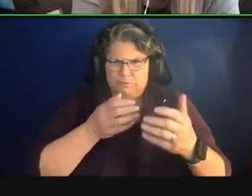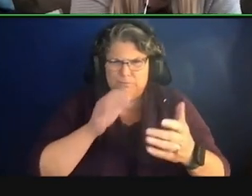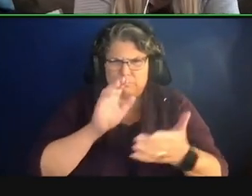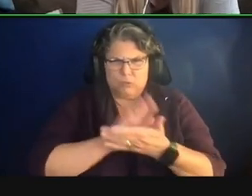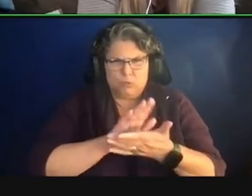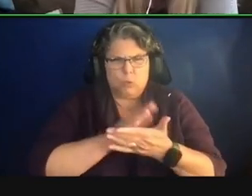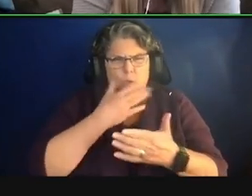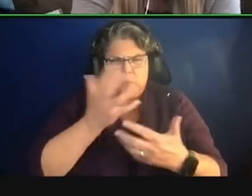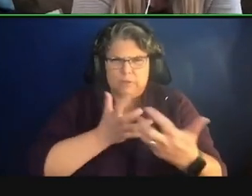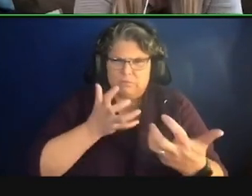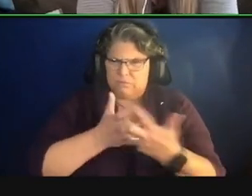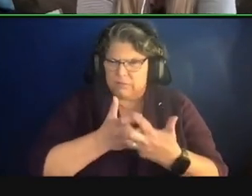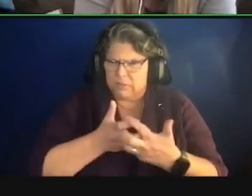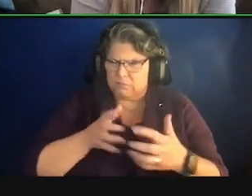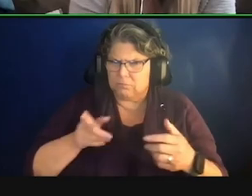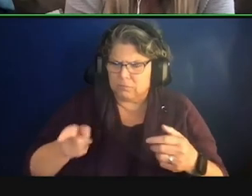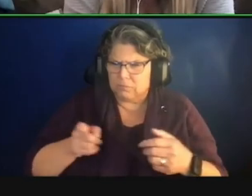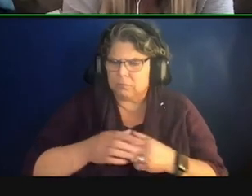most